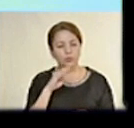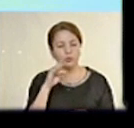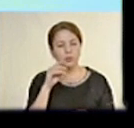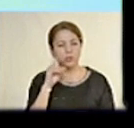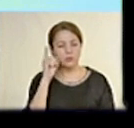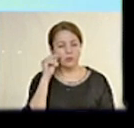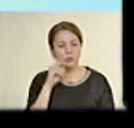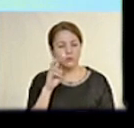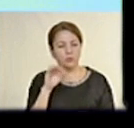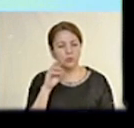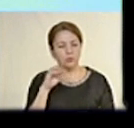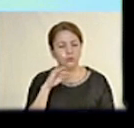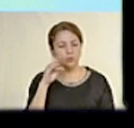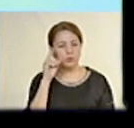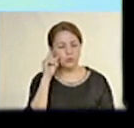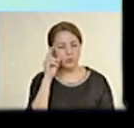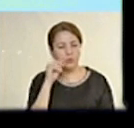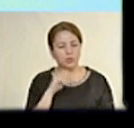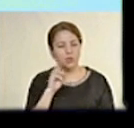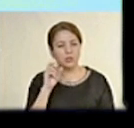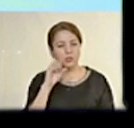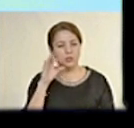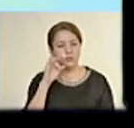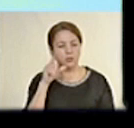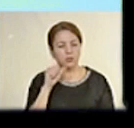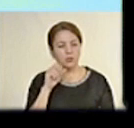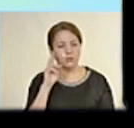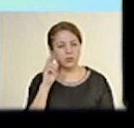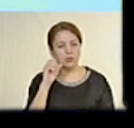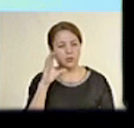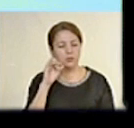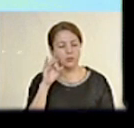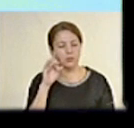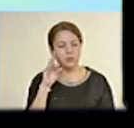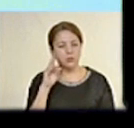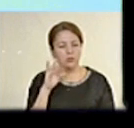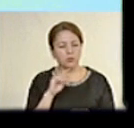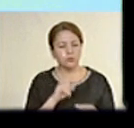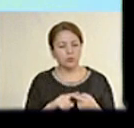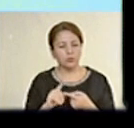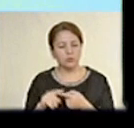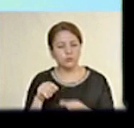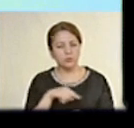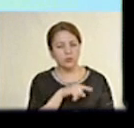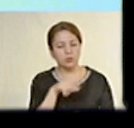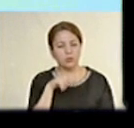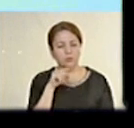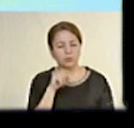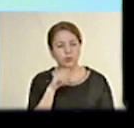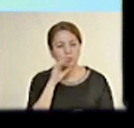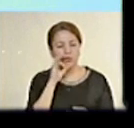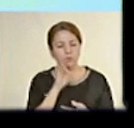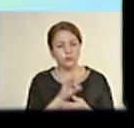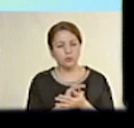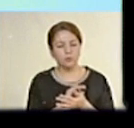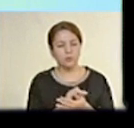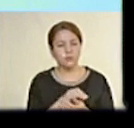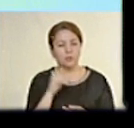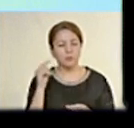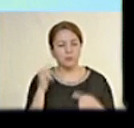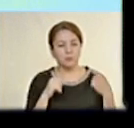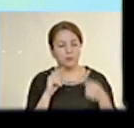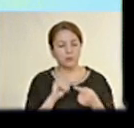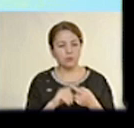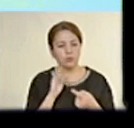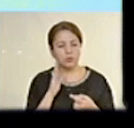butun sonni, kasr sonlarga kasr sonlarni qo'shib, ularga esa mana bu chiqqan natijamizni bir-biriga qo'shar